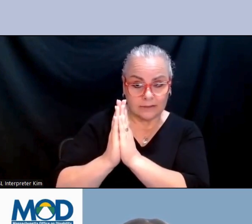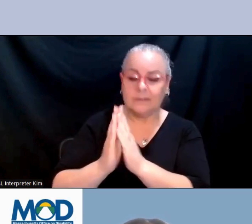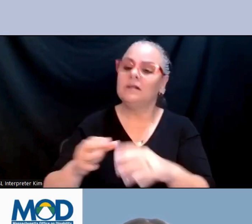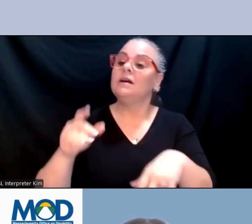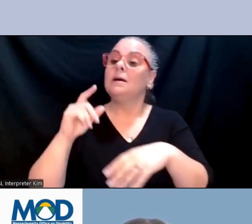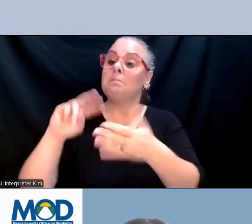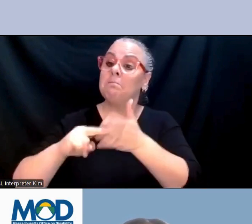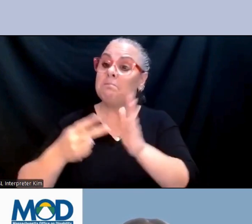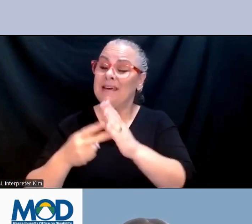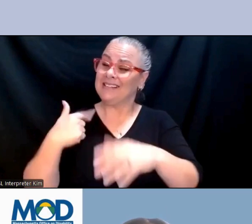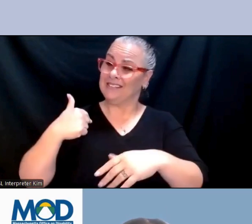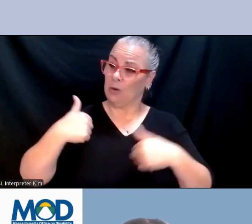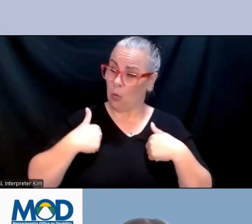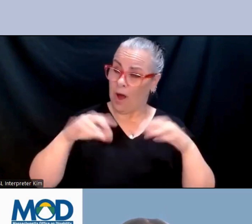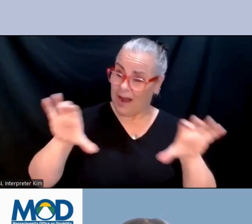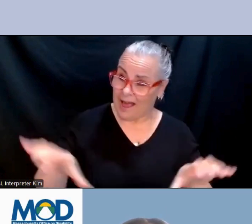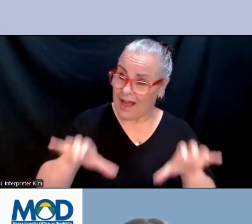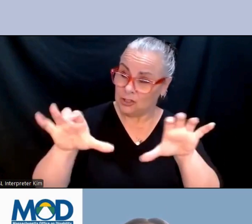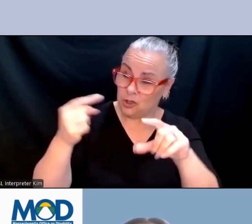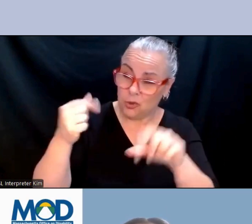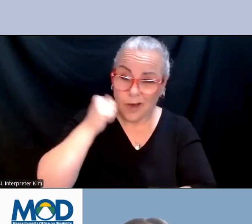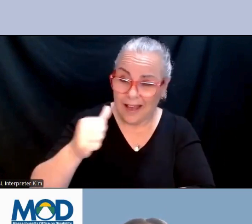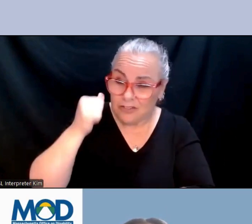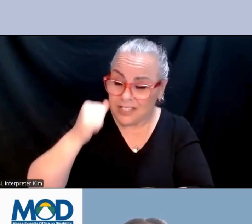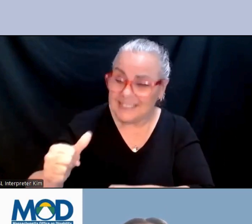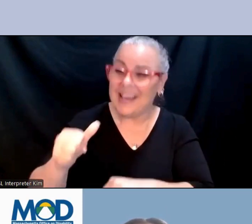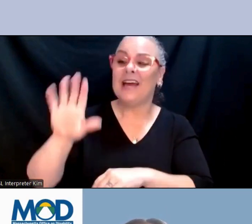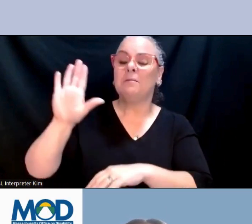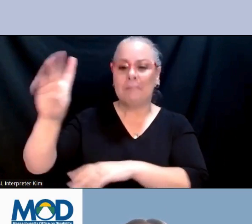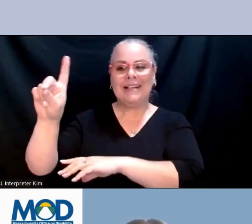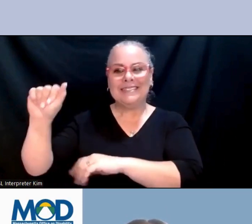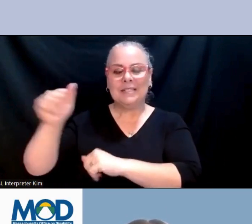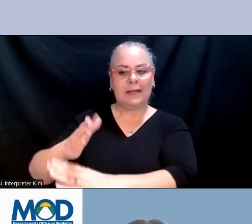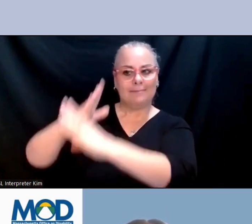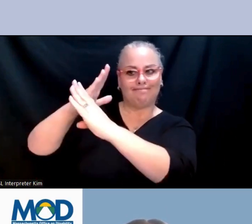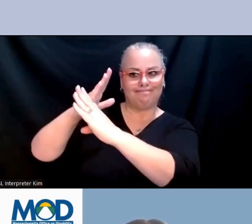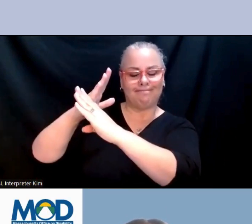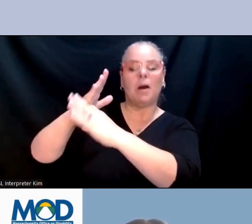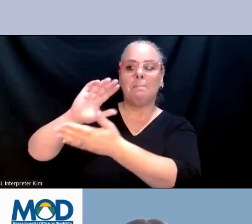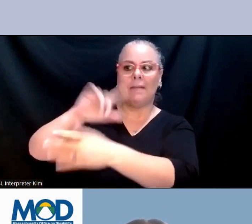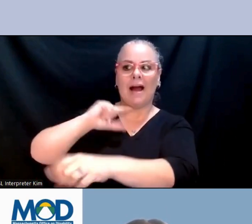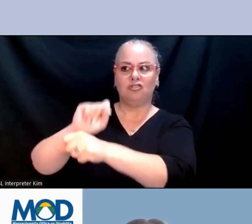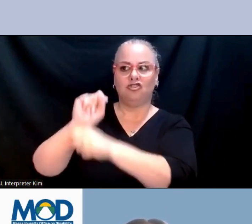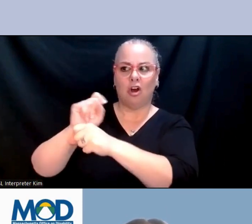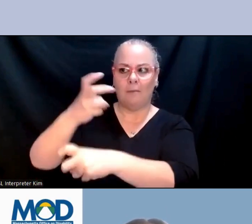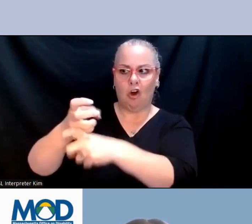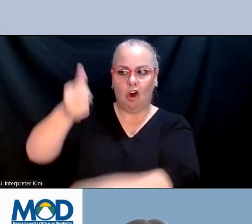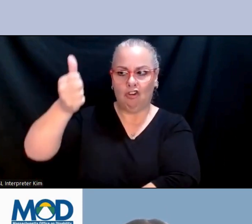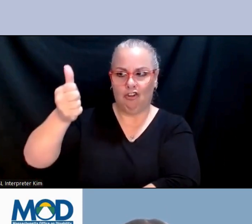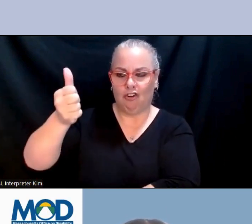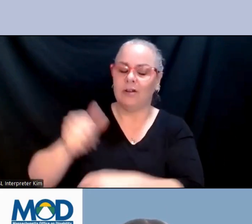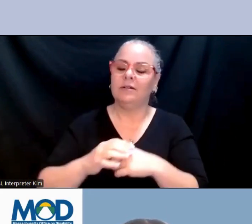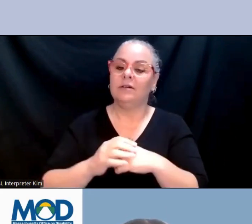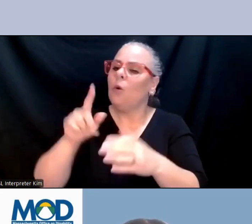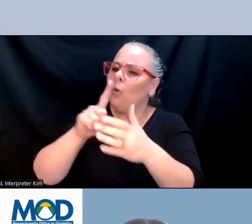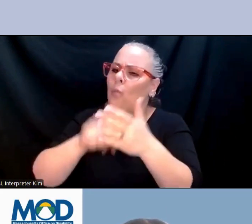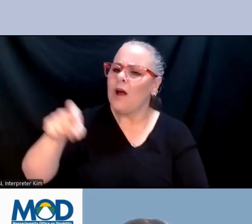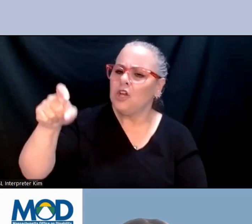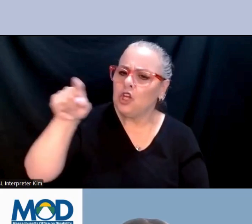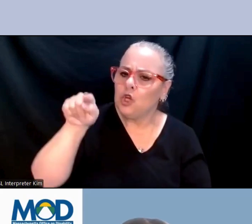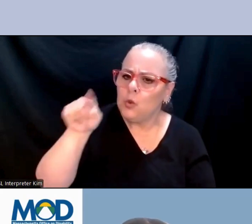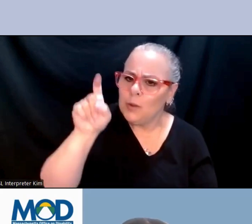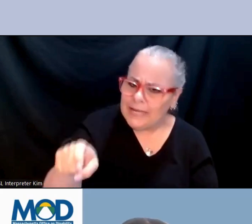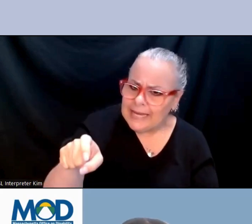functional limitations caused by your disability are making specific aspects of your job difficult, what exactly you need as a